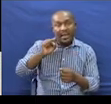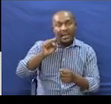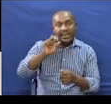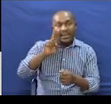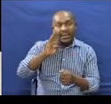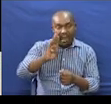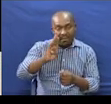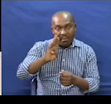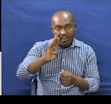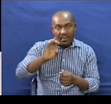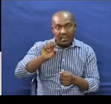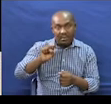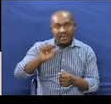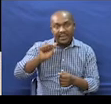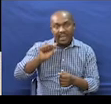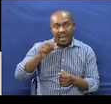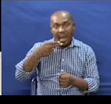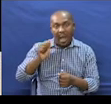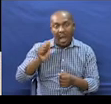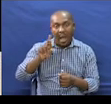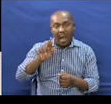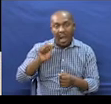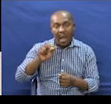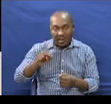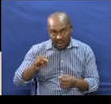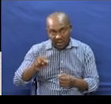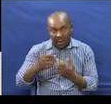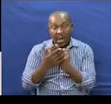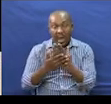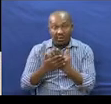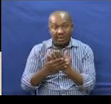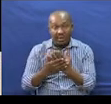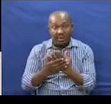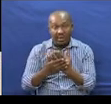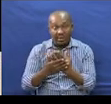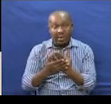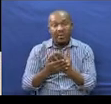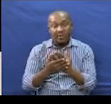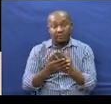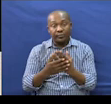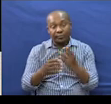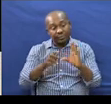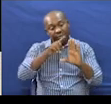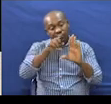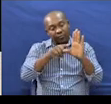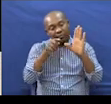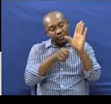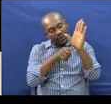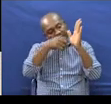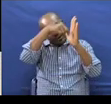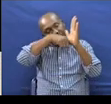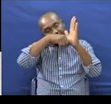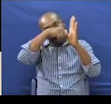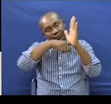their populations decline because of high death rates. Now, the high death rate,